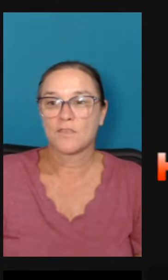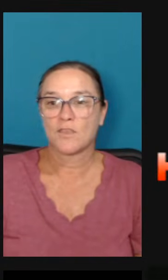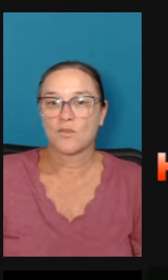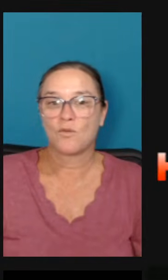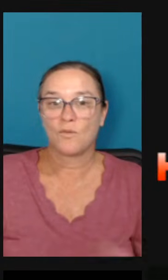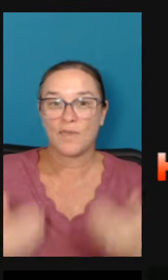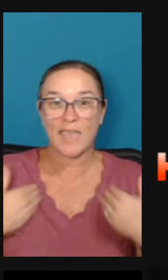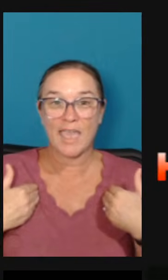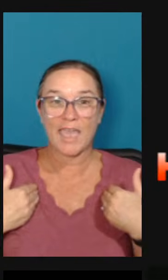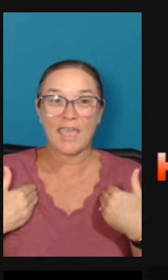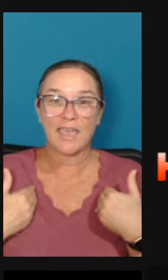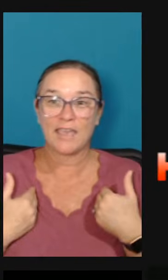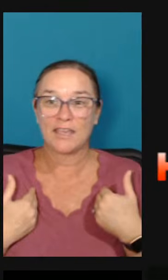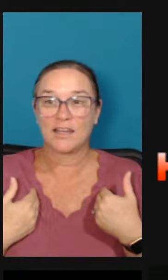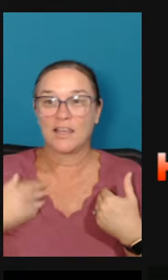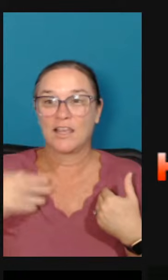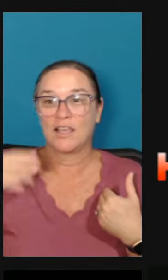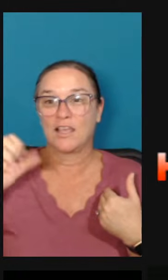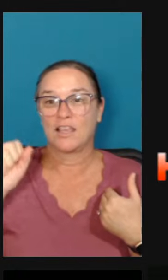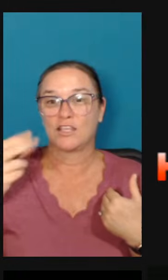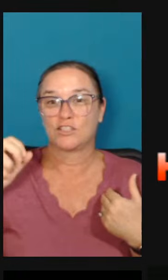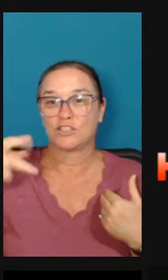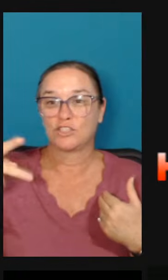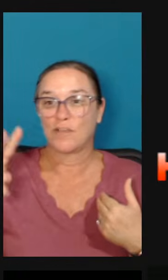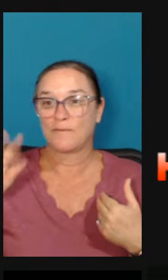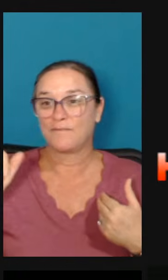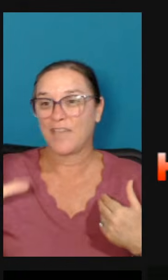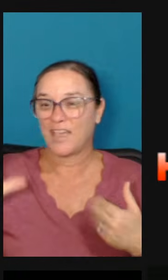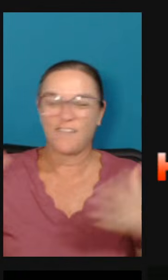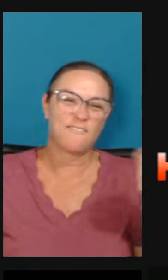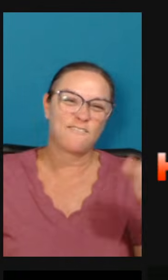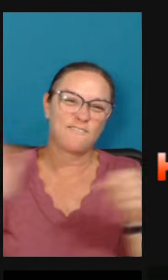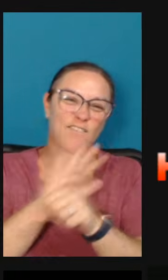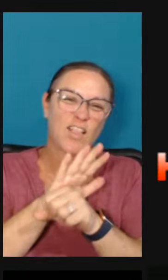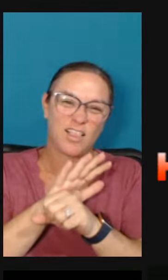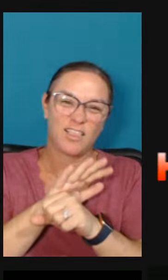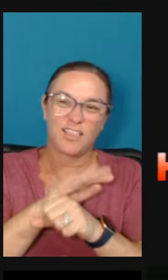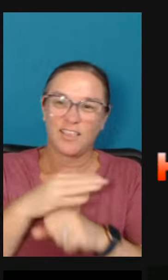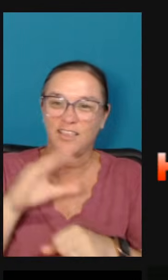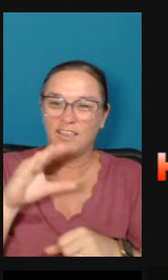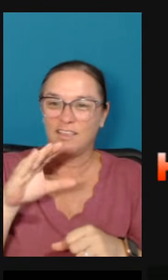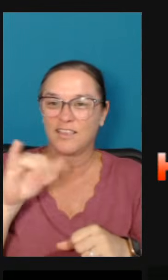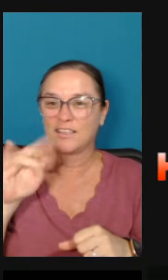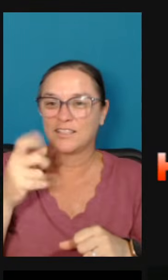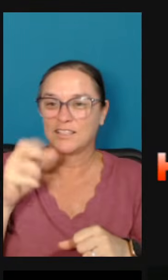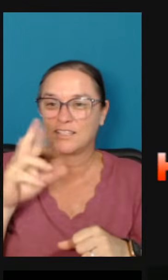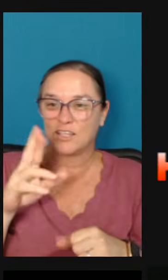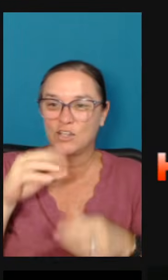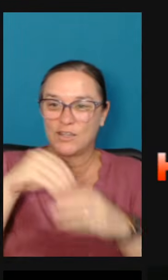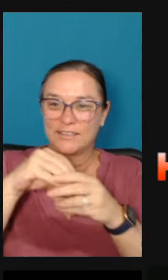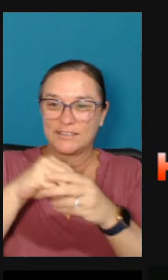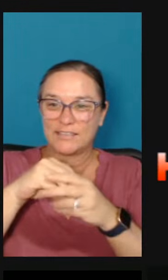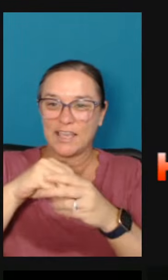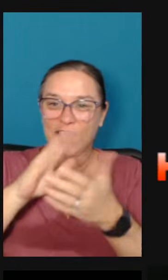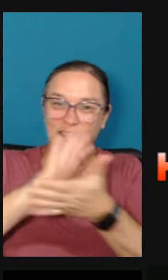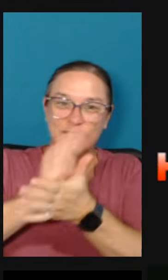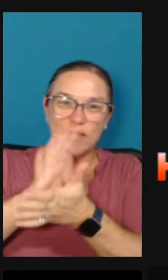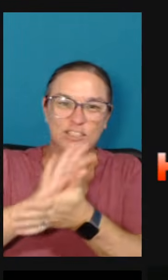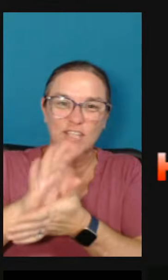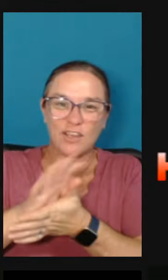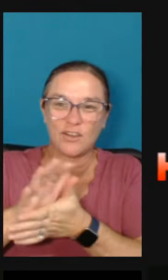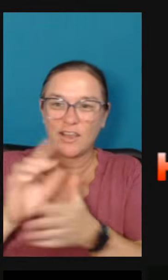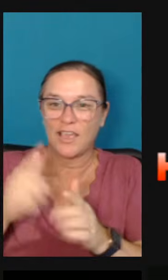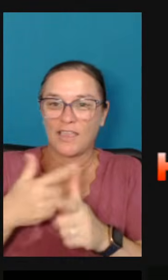a shop vac like this, with all of cinder kind of crushed and compacted, right? Which you can then go